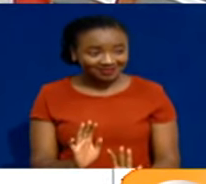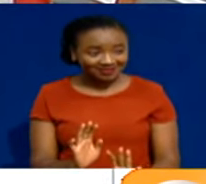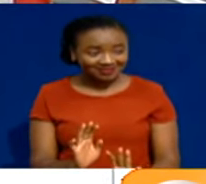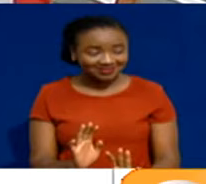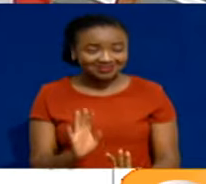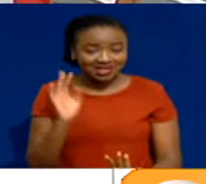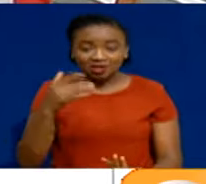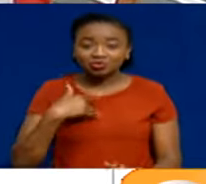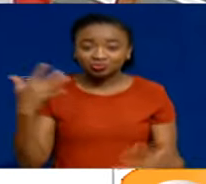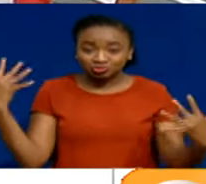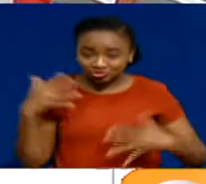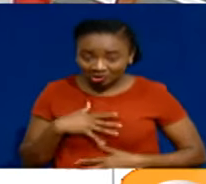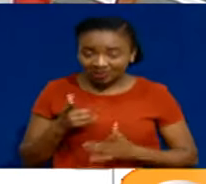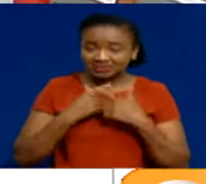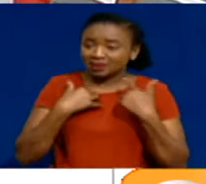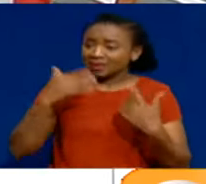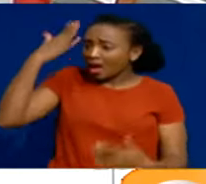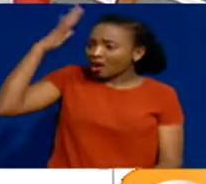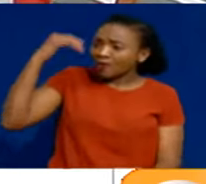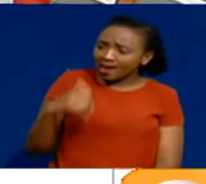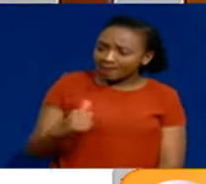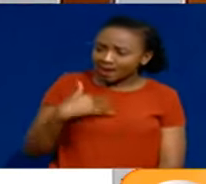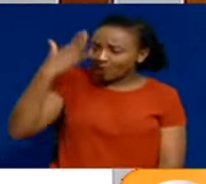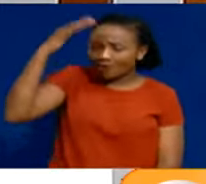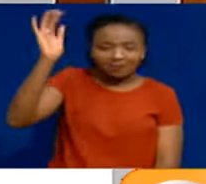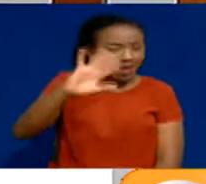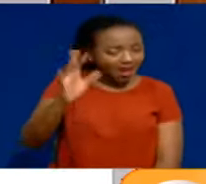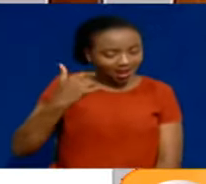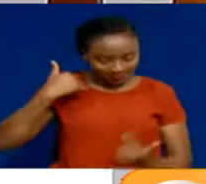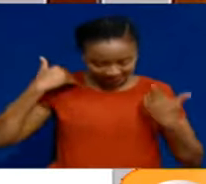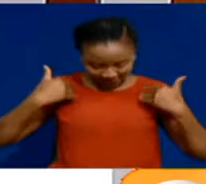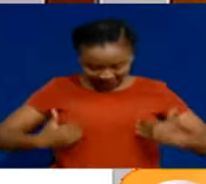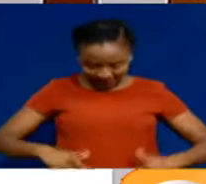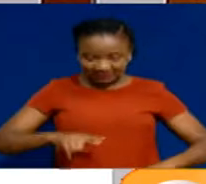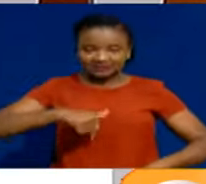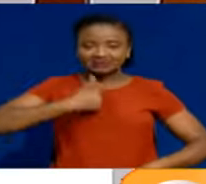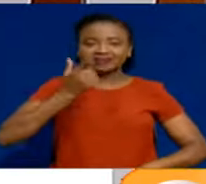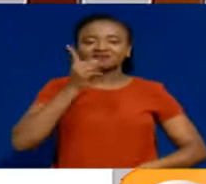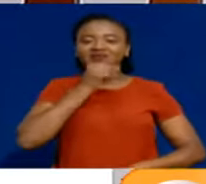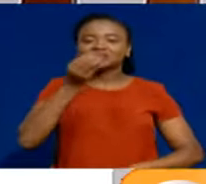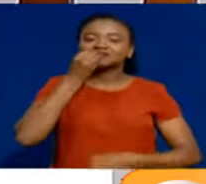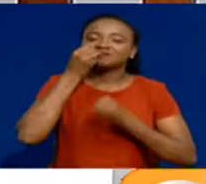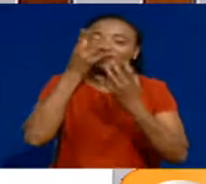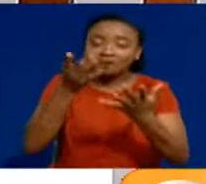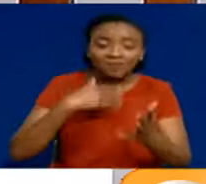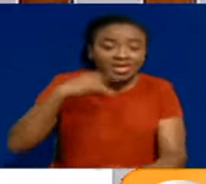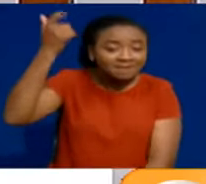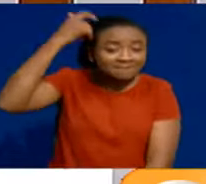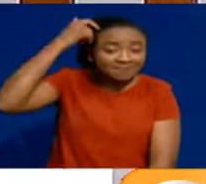Don't say, I was not told. And I told you in my head here, there is no cow dung.